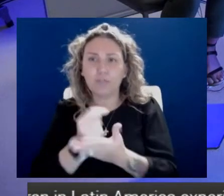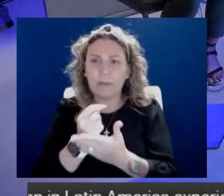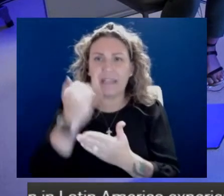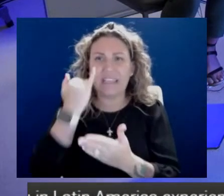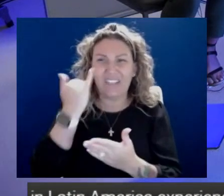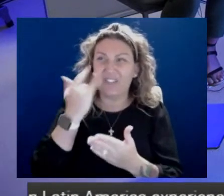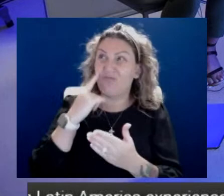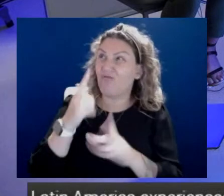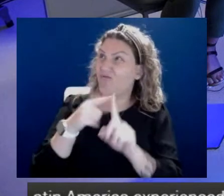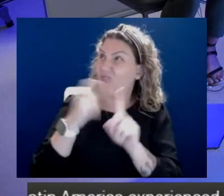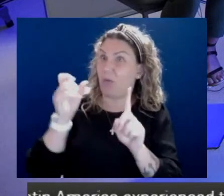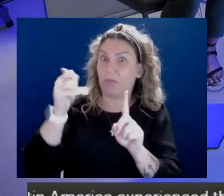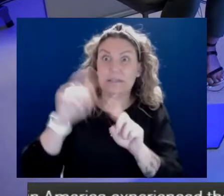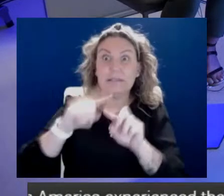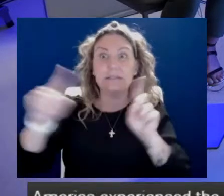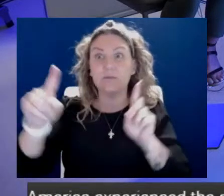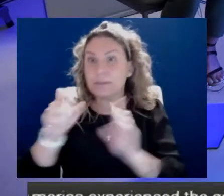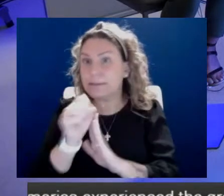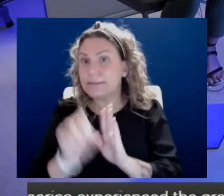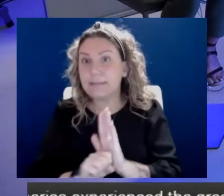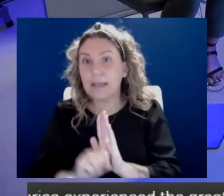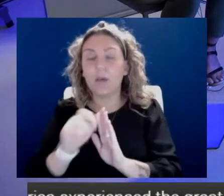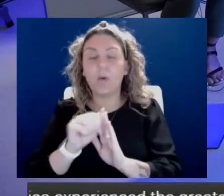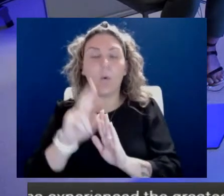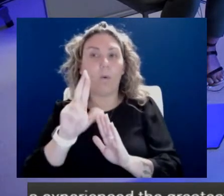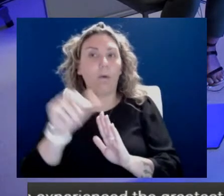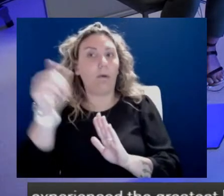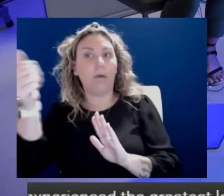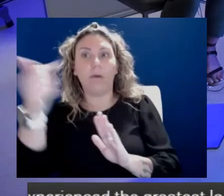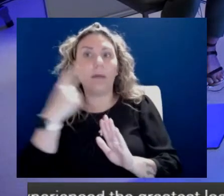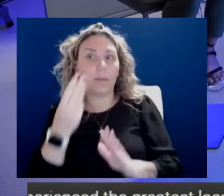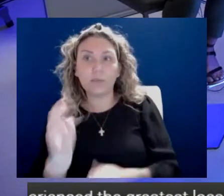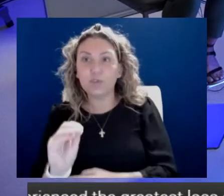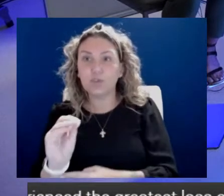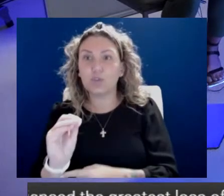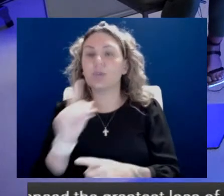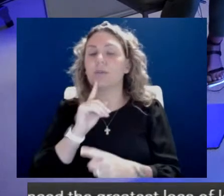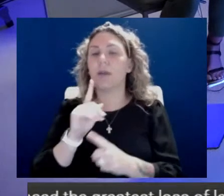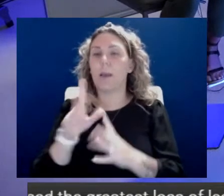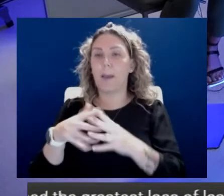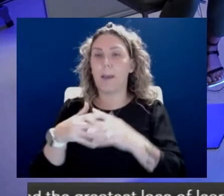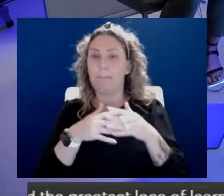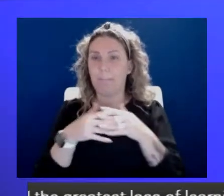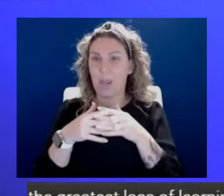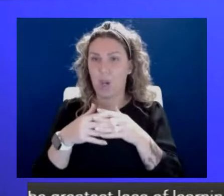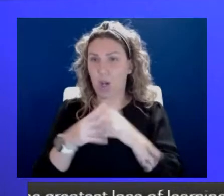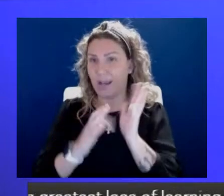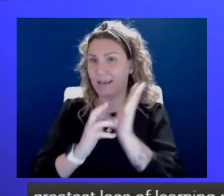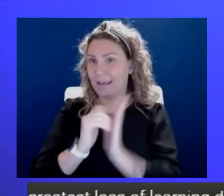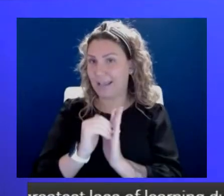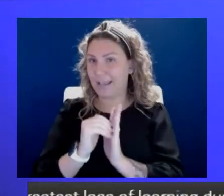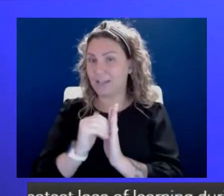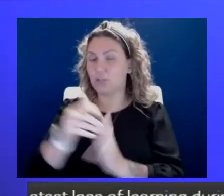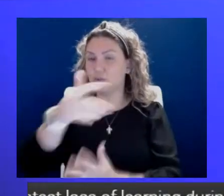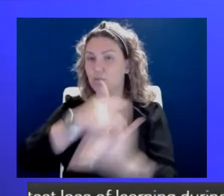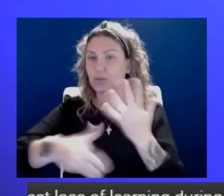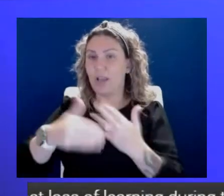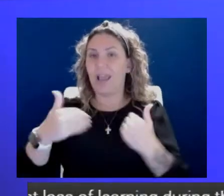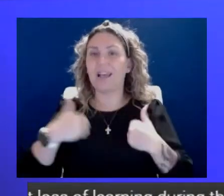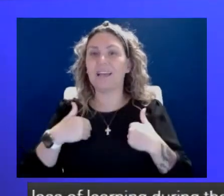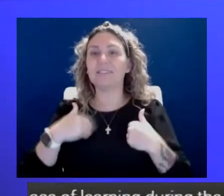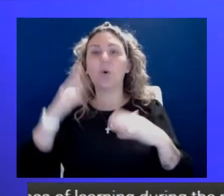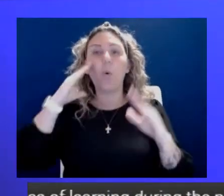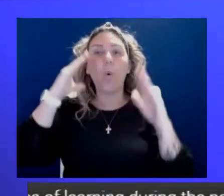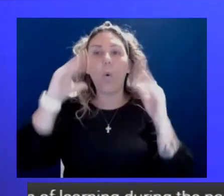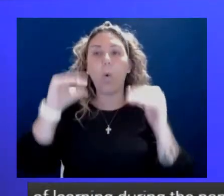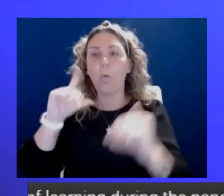of state or out of, on the other side of the state line? Yeah. American Cancer Society also has a Hope Lodge location here in Kansas City. We use them quite